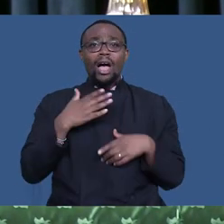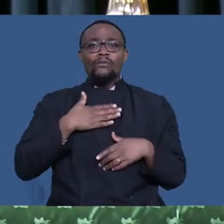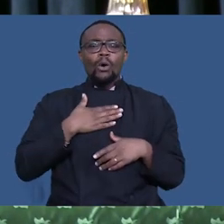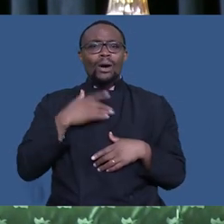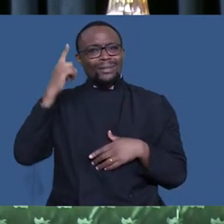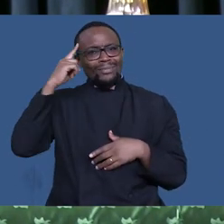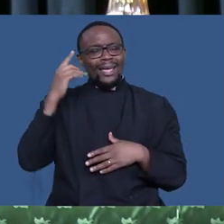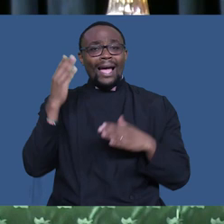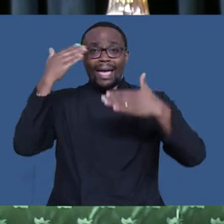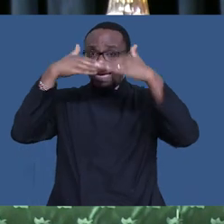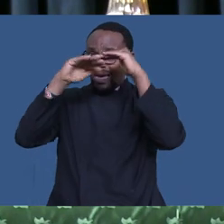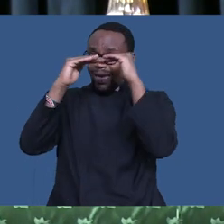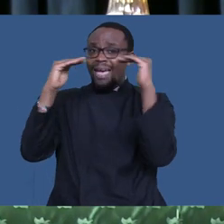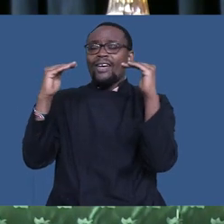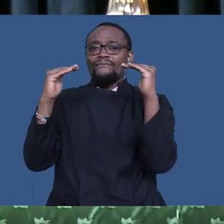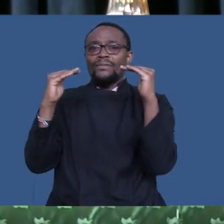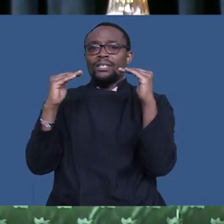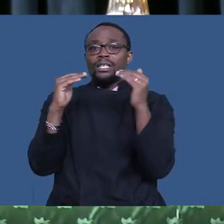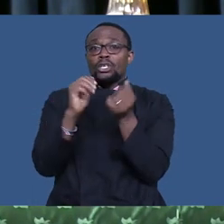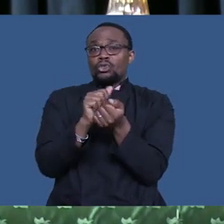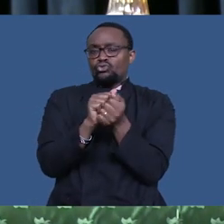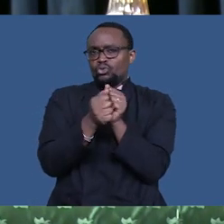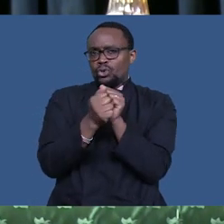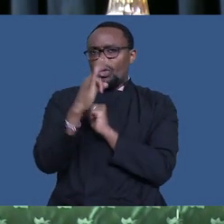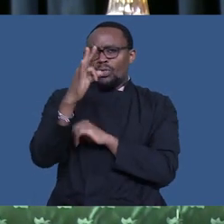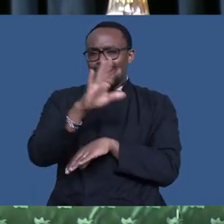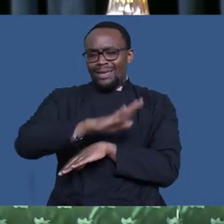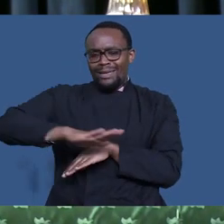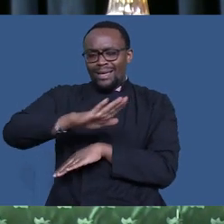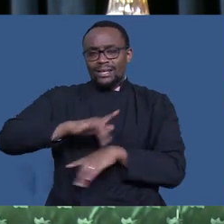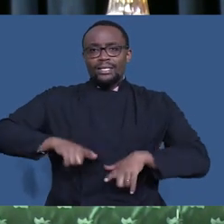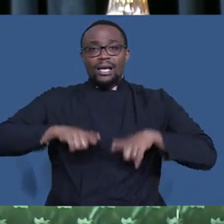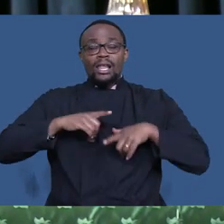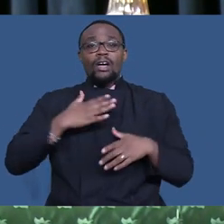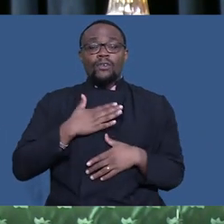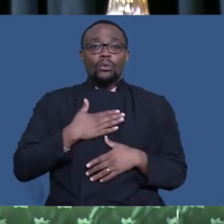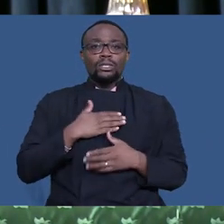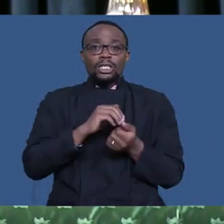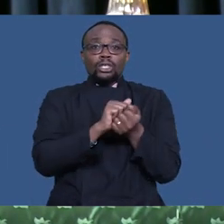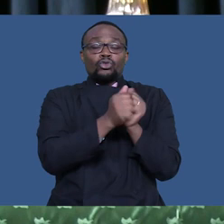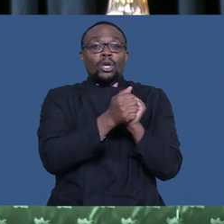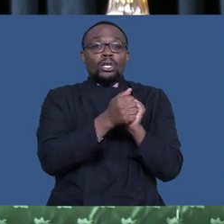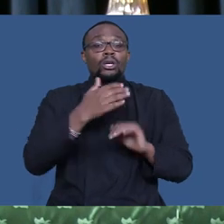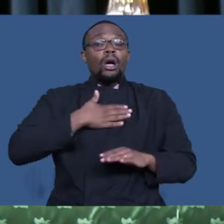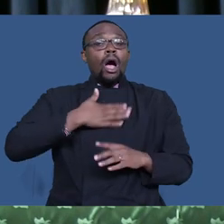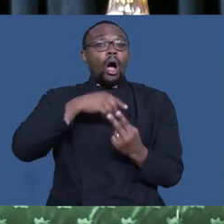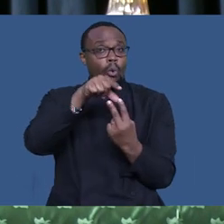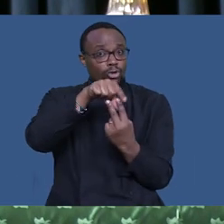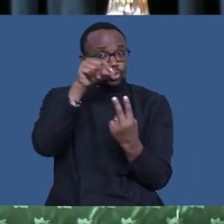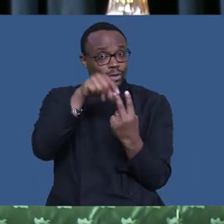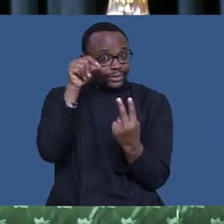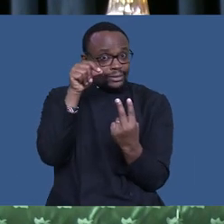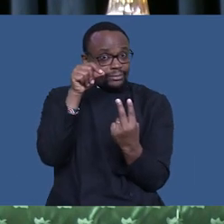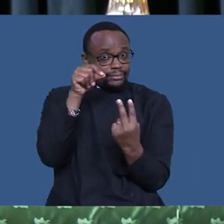of eternity, it shapes three areas of our lives. It shapes our choices,